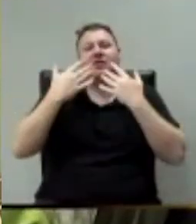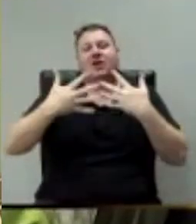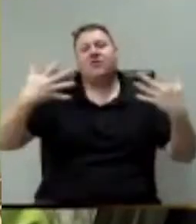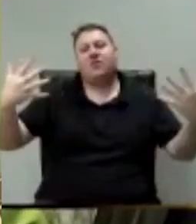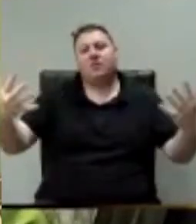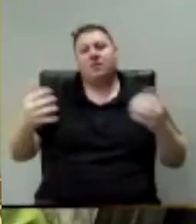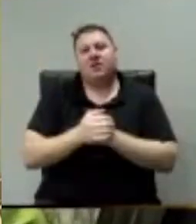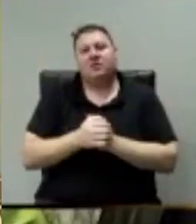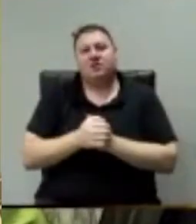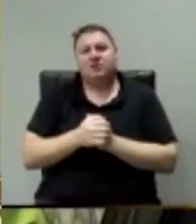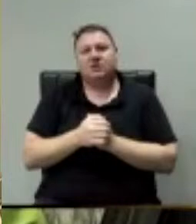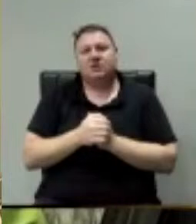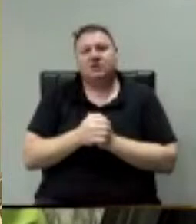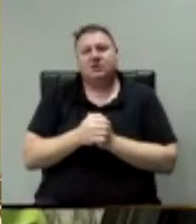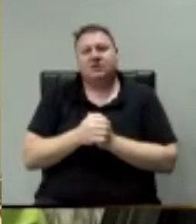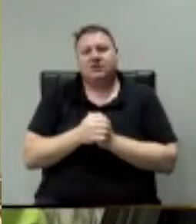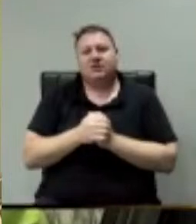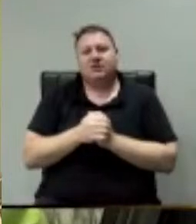you very much,